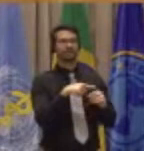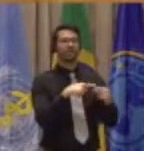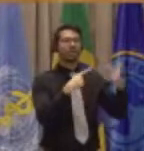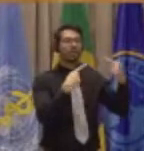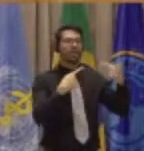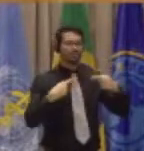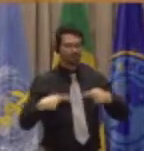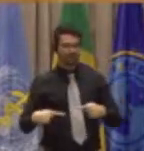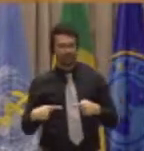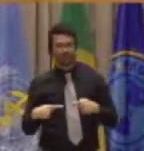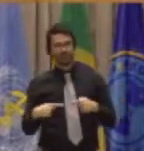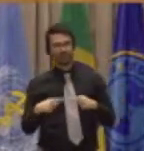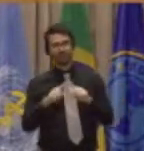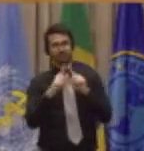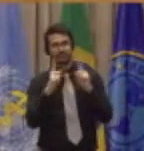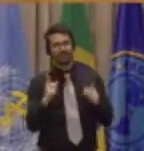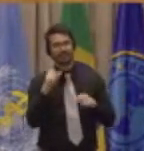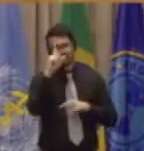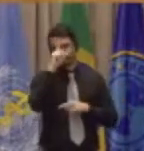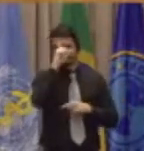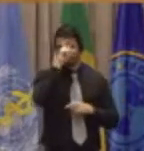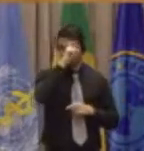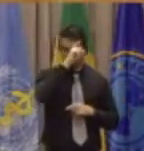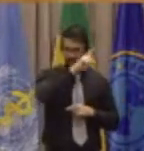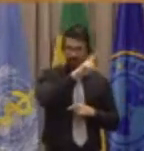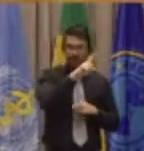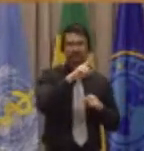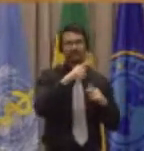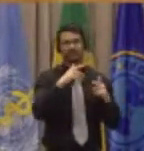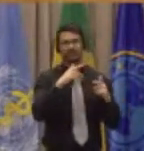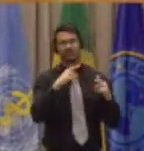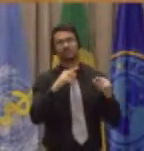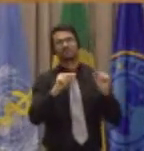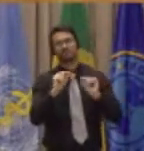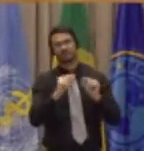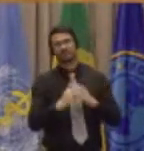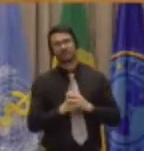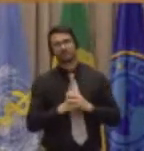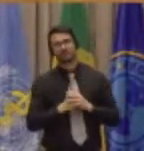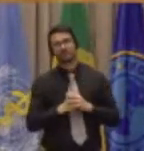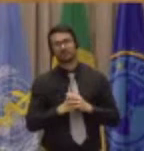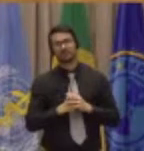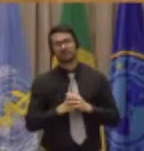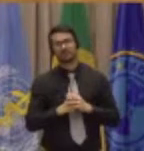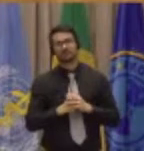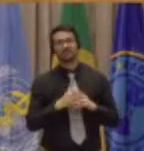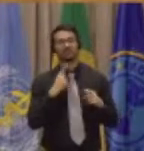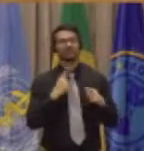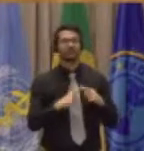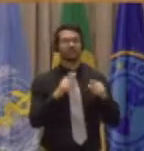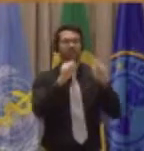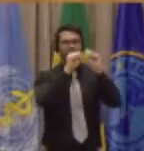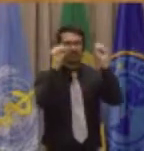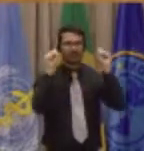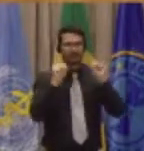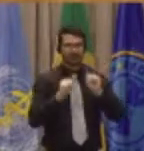permanent source of conflict, but without a very big,